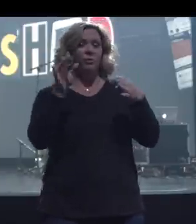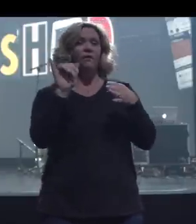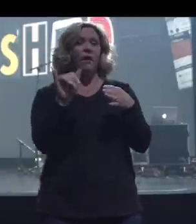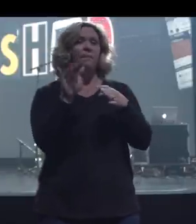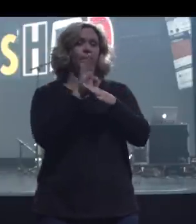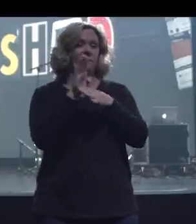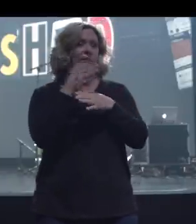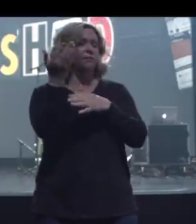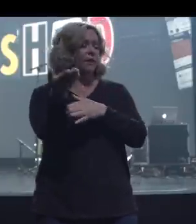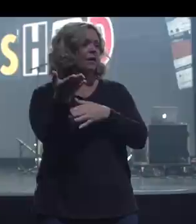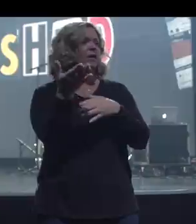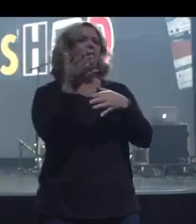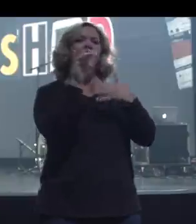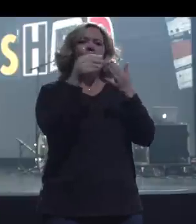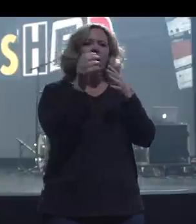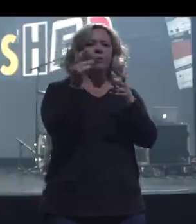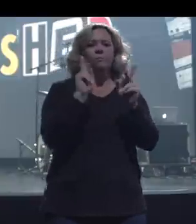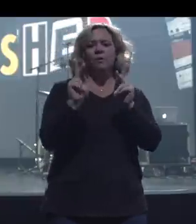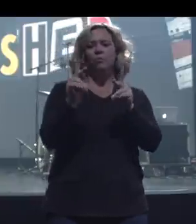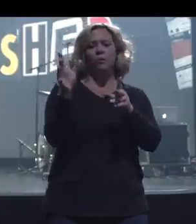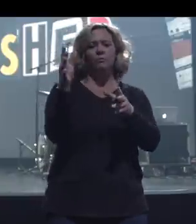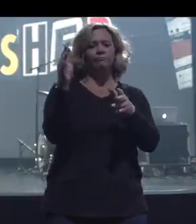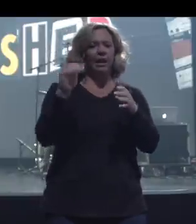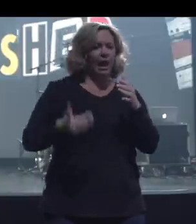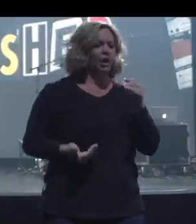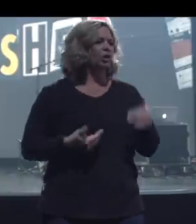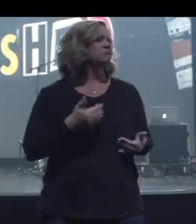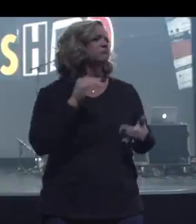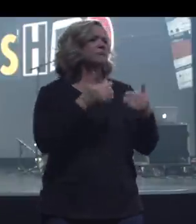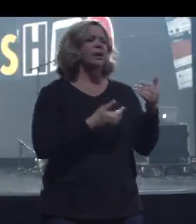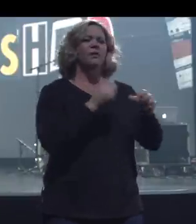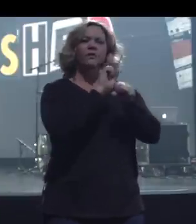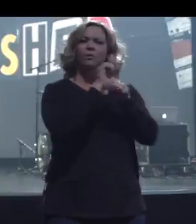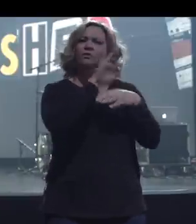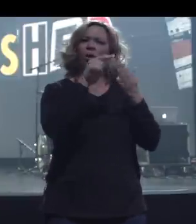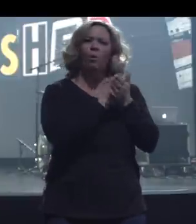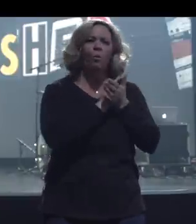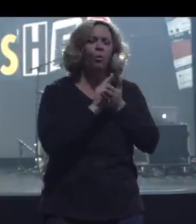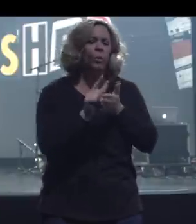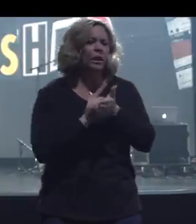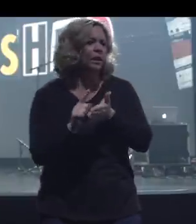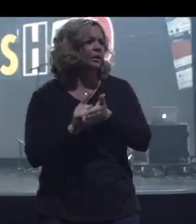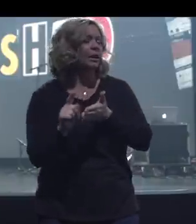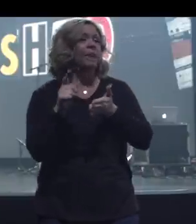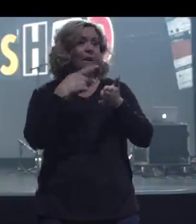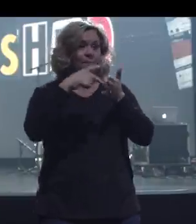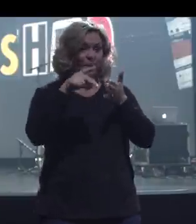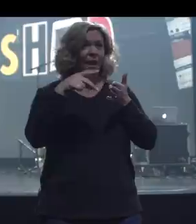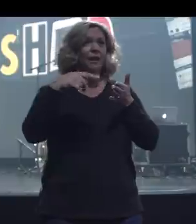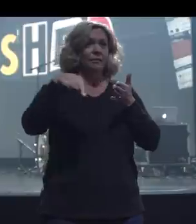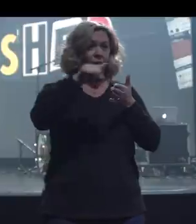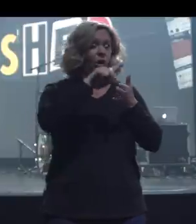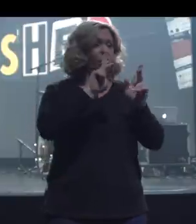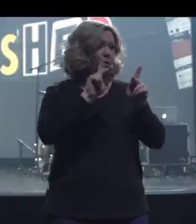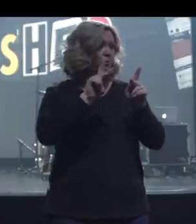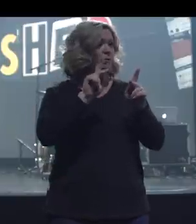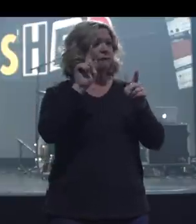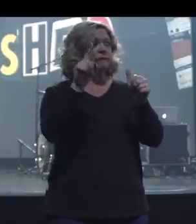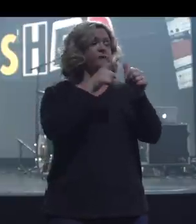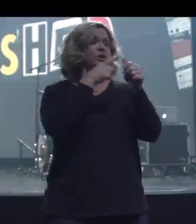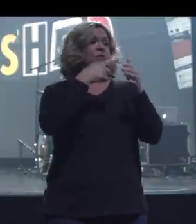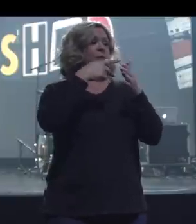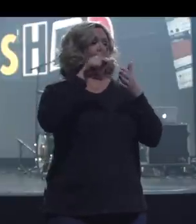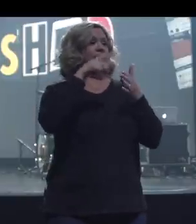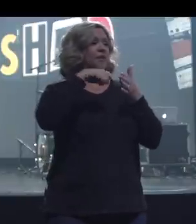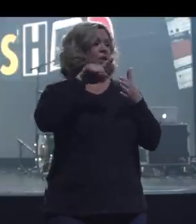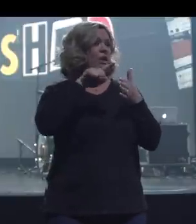got all the workers hired. The workers came in the first week, worked the whole week. They paid them their first paycheck, and something happened they did